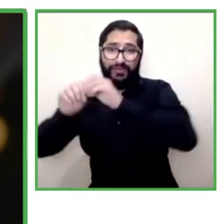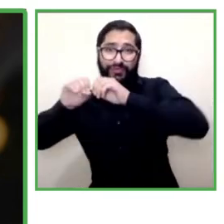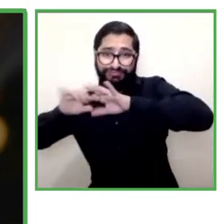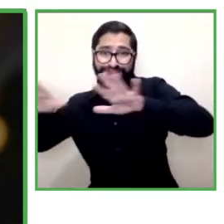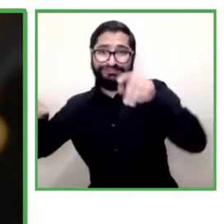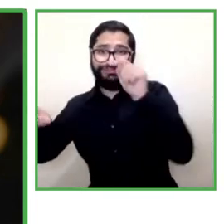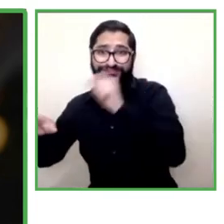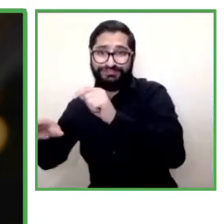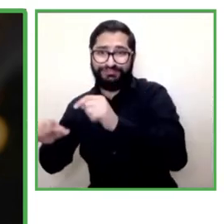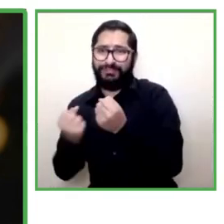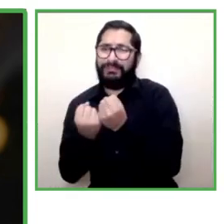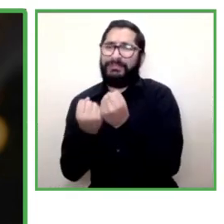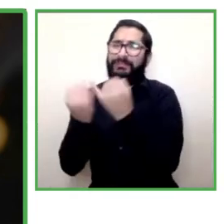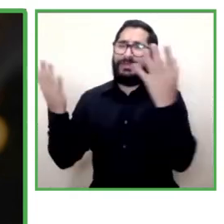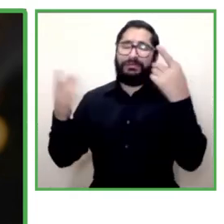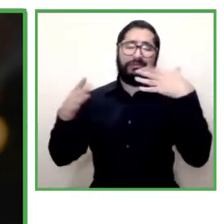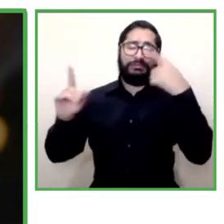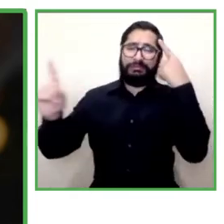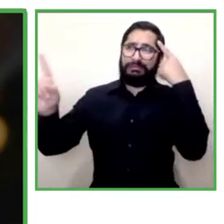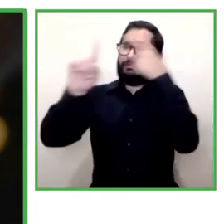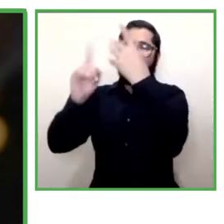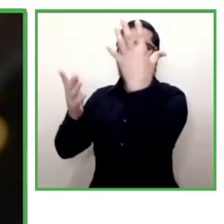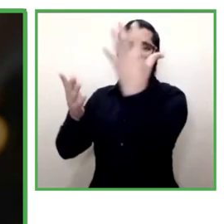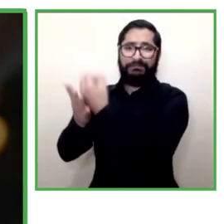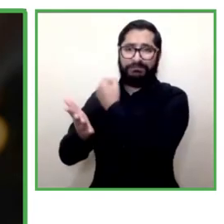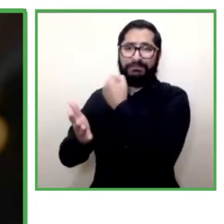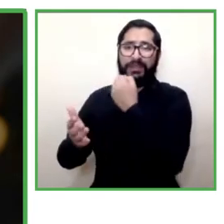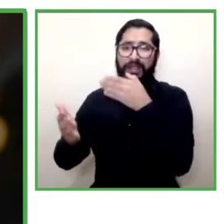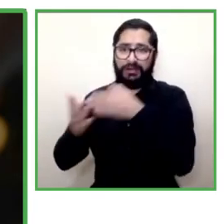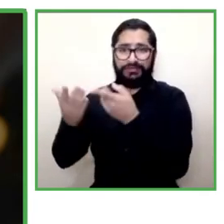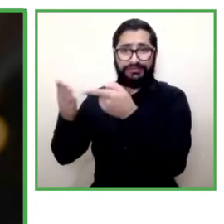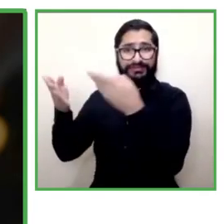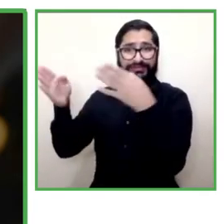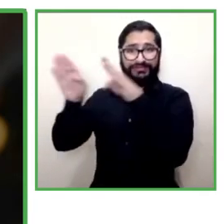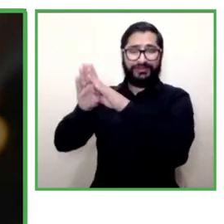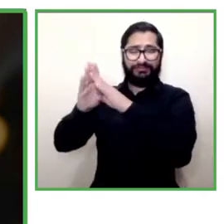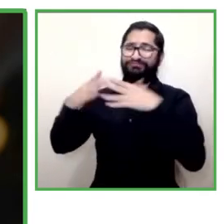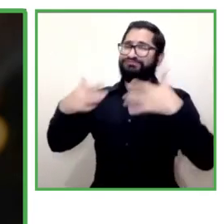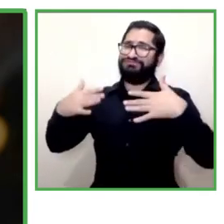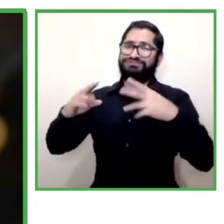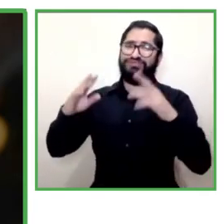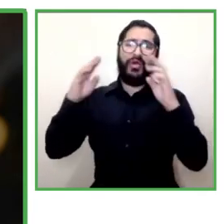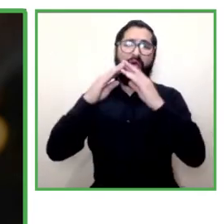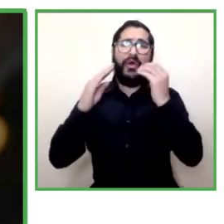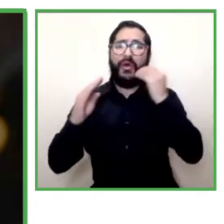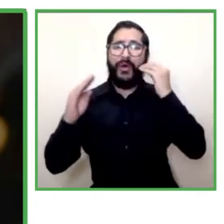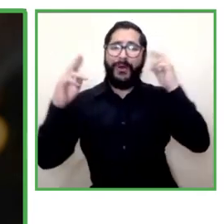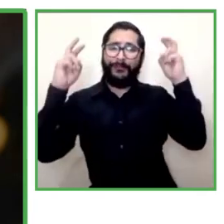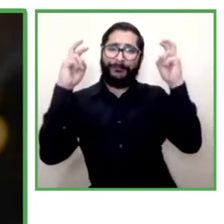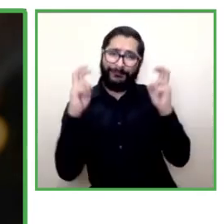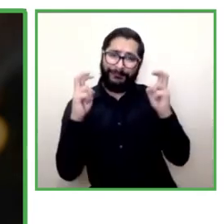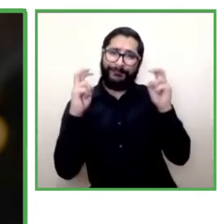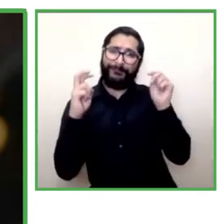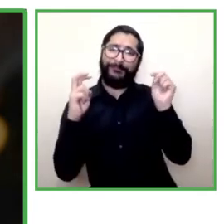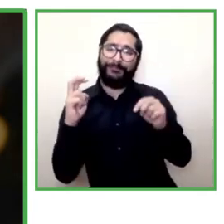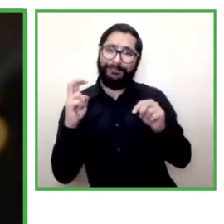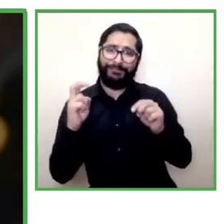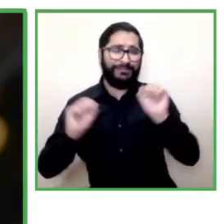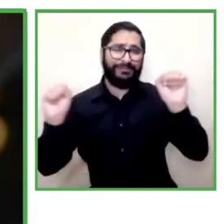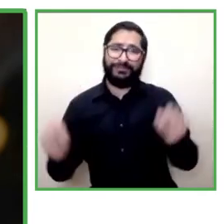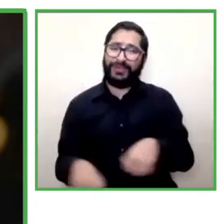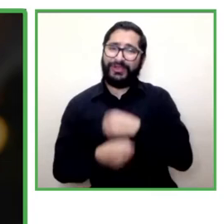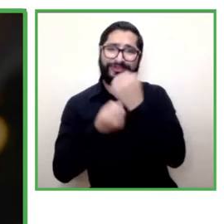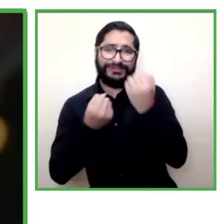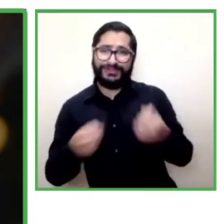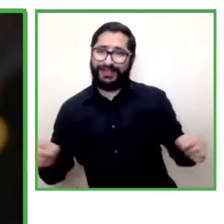that hurt our revenues, and we cannot travel globally. But despite the negative effects, we managed to grow in